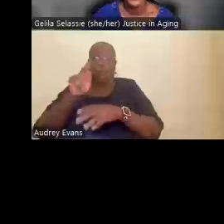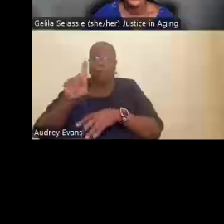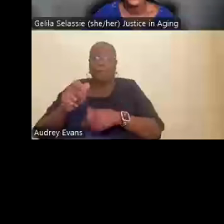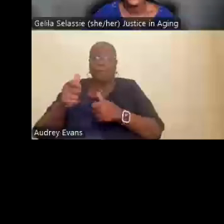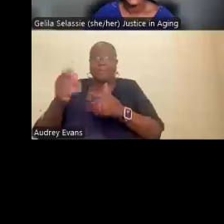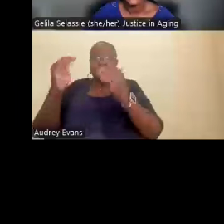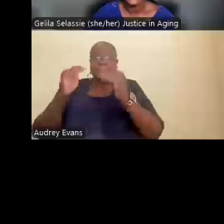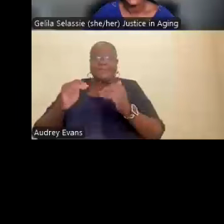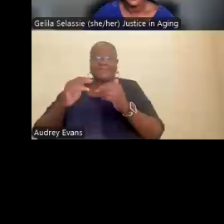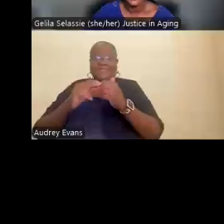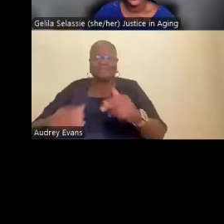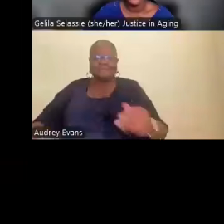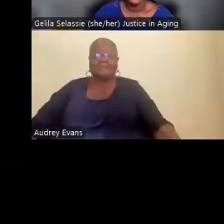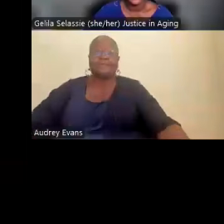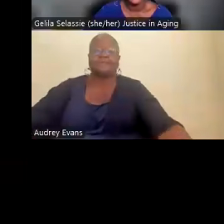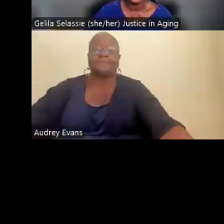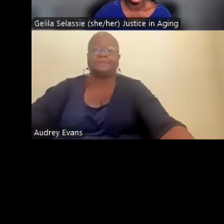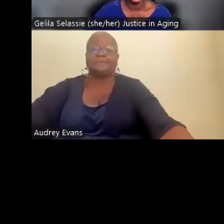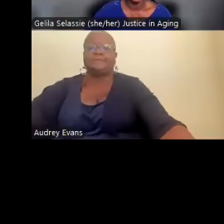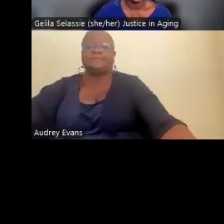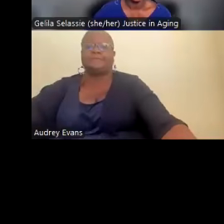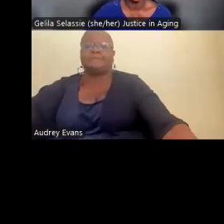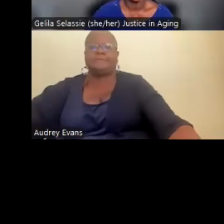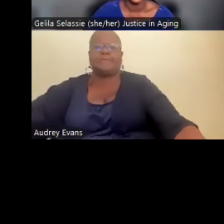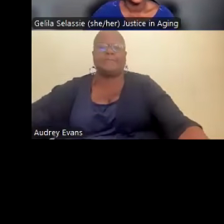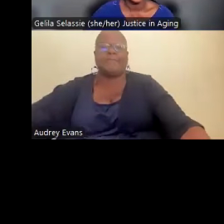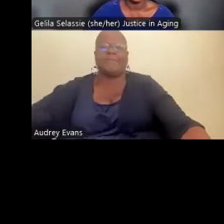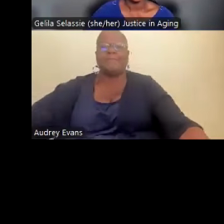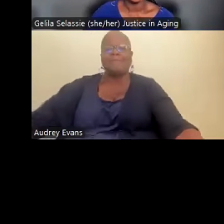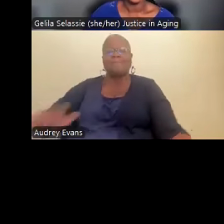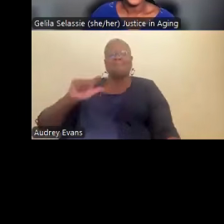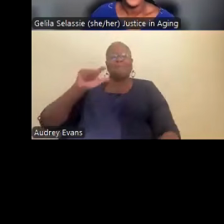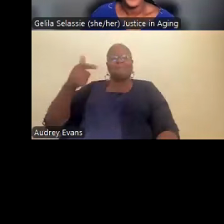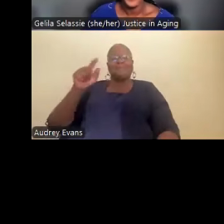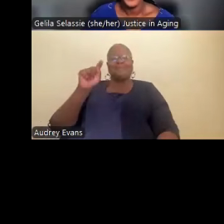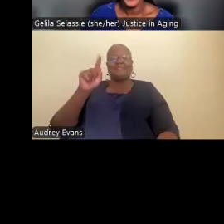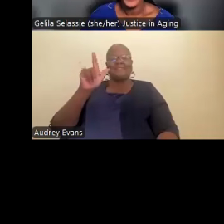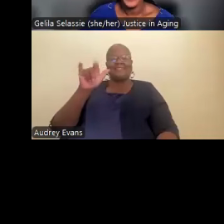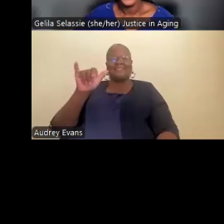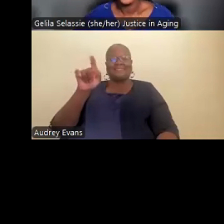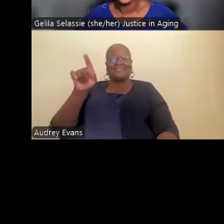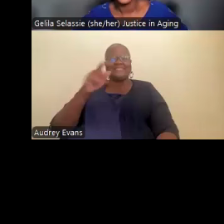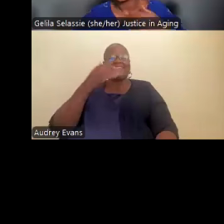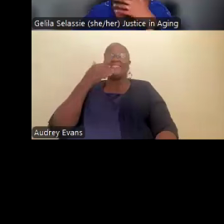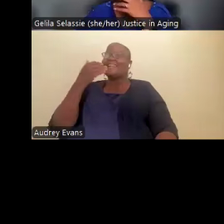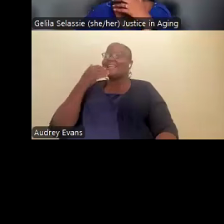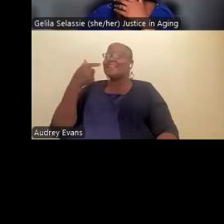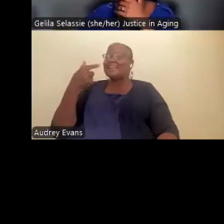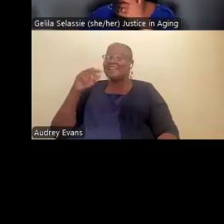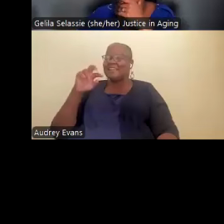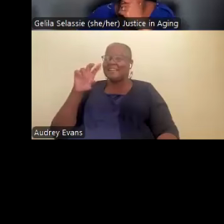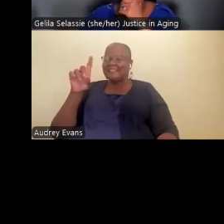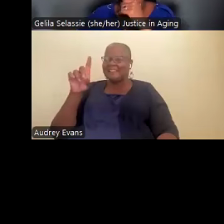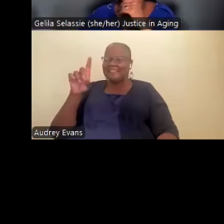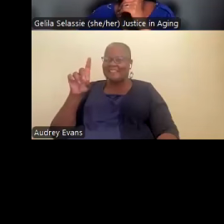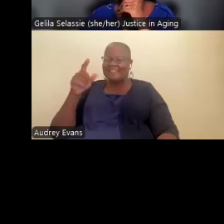Next slide. And now we'll turn it back over to Tiffany. Thanks, Gelila. Okay,